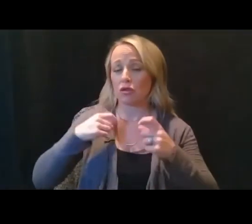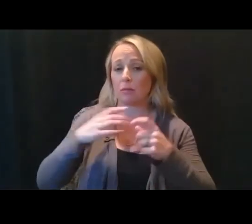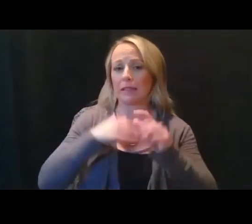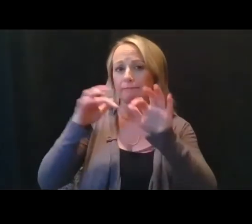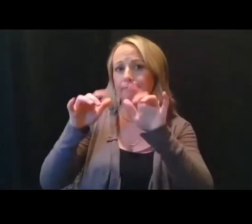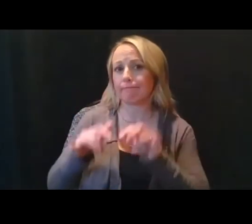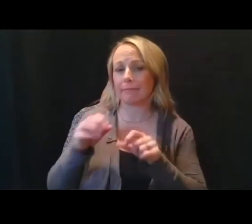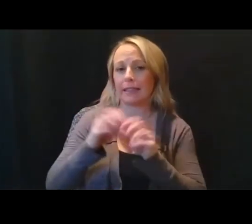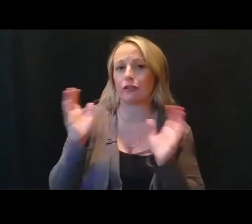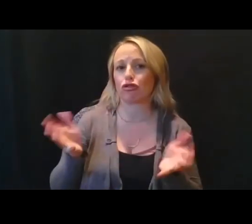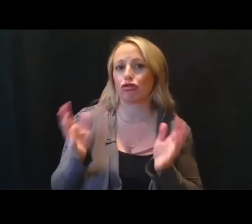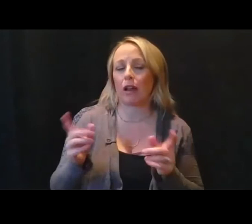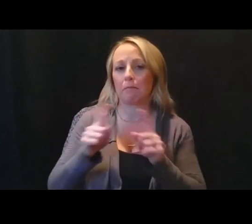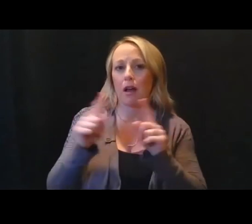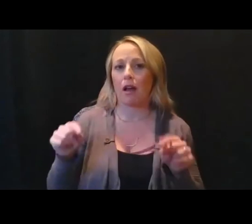box.